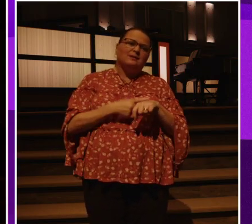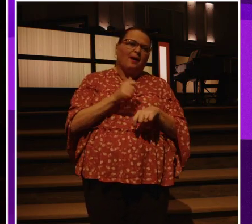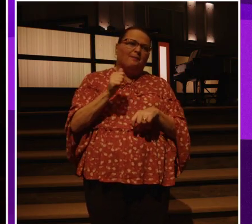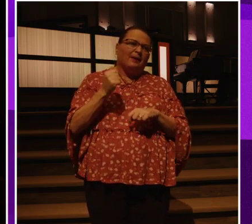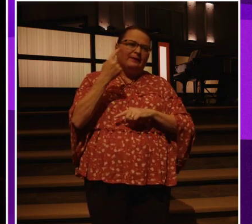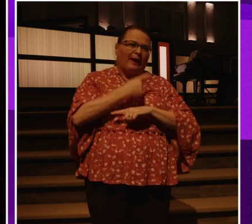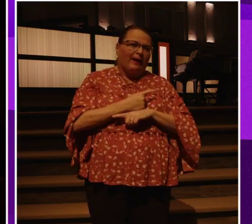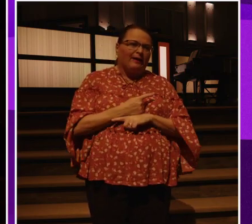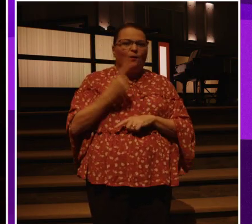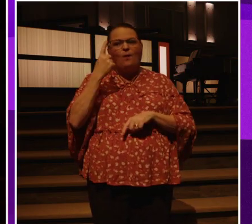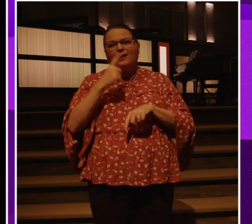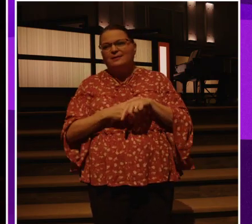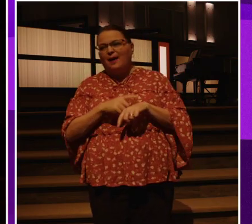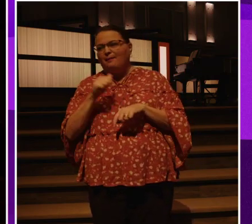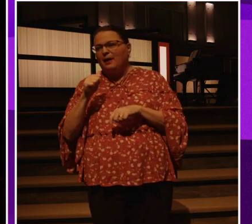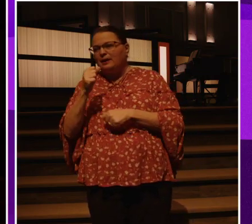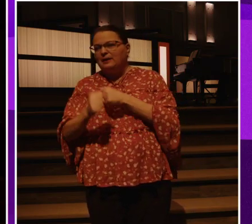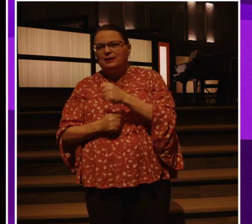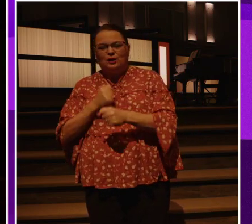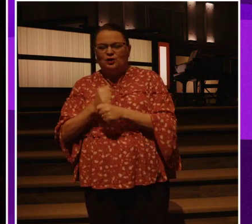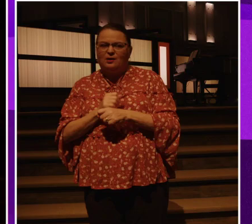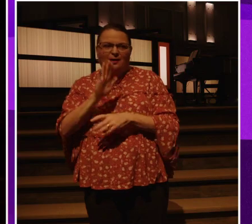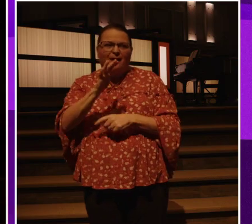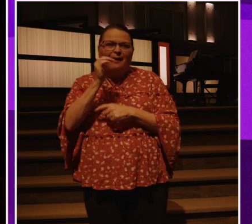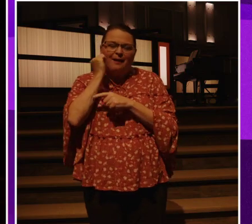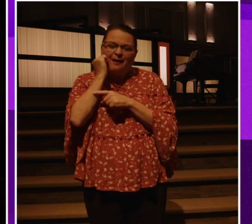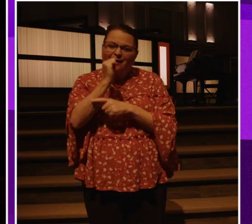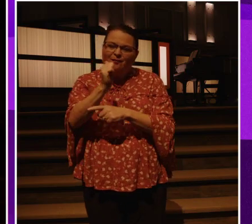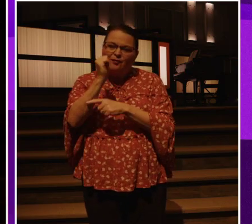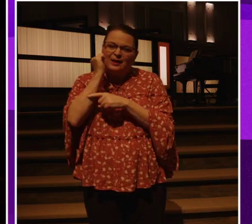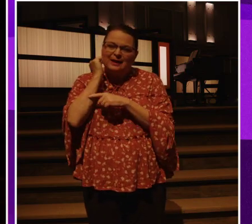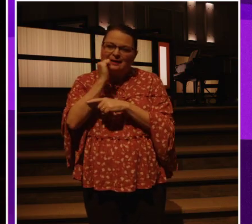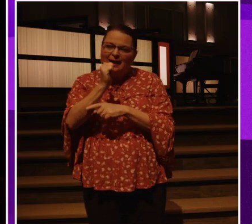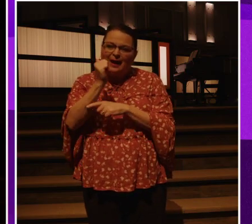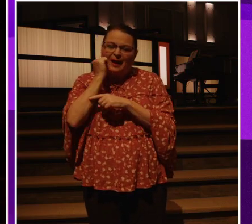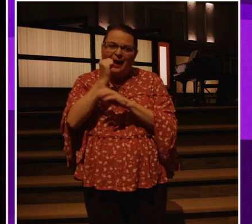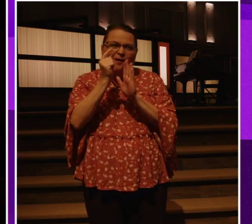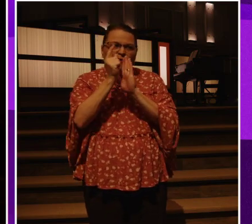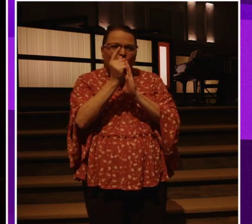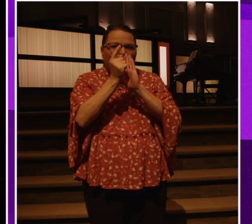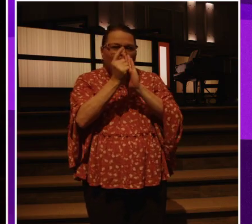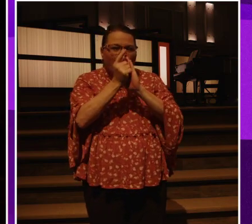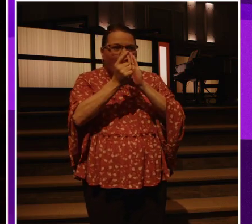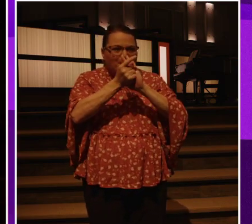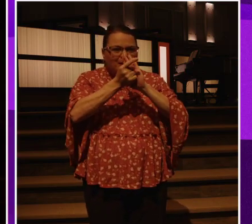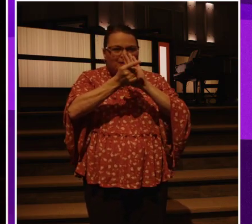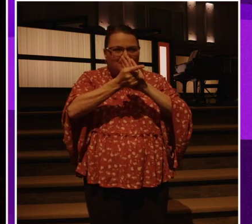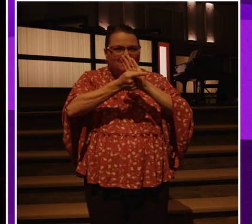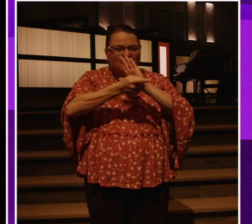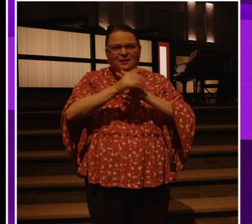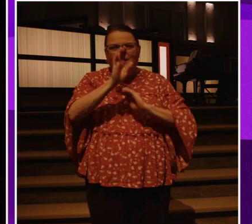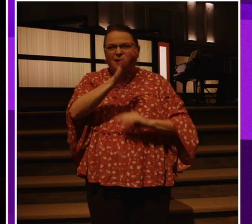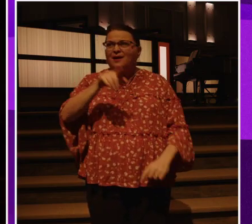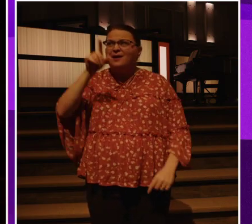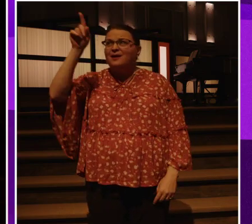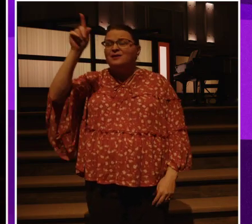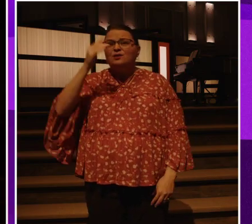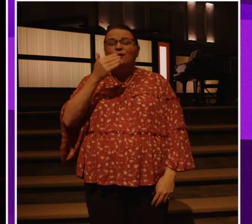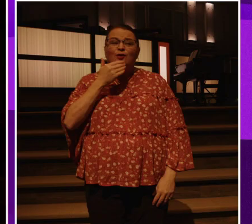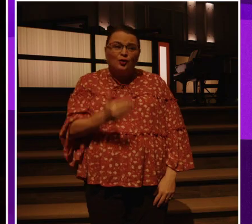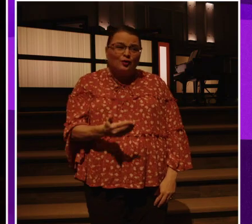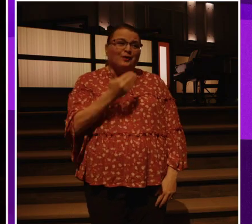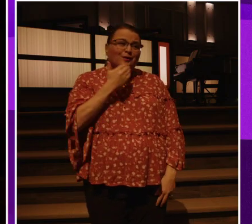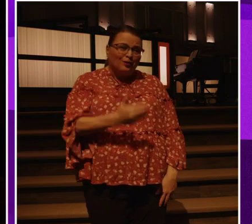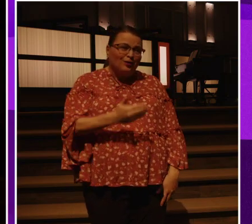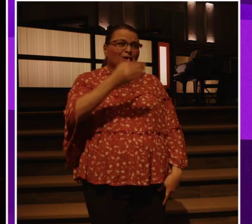year. It's an every day and every moment of every day that we realize that we have a good, good God, that our